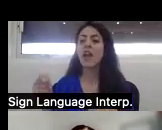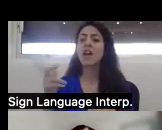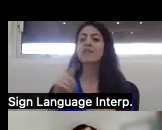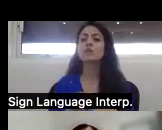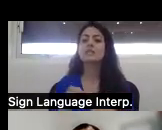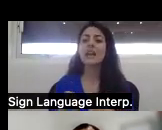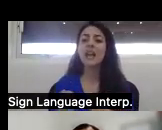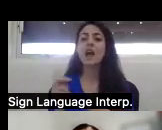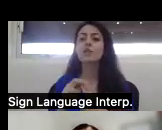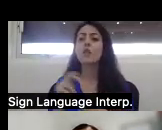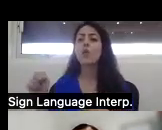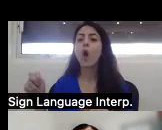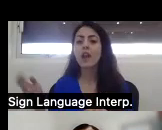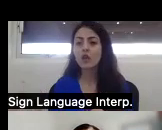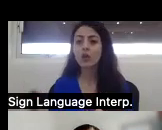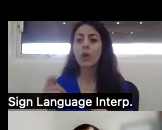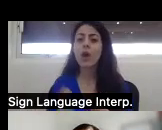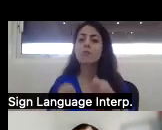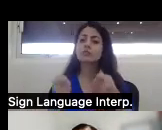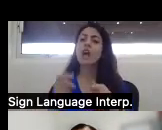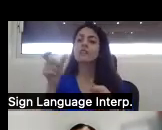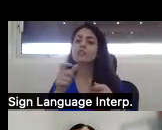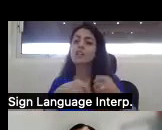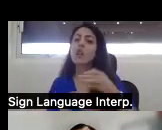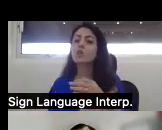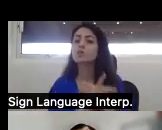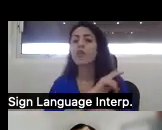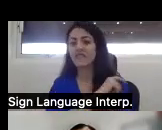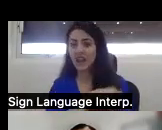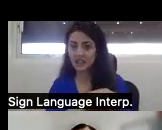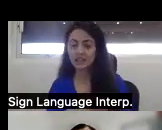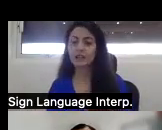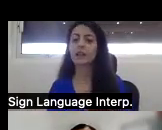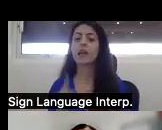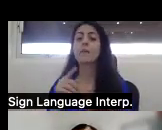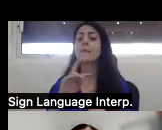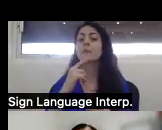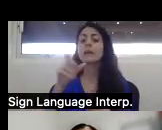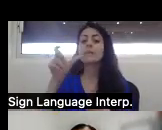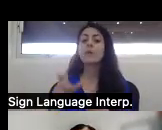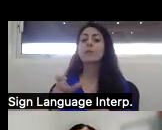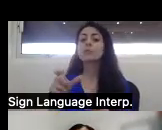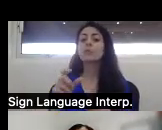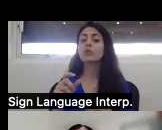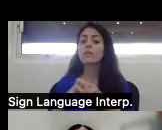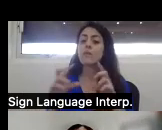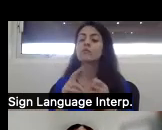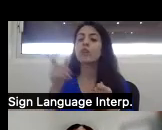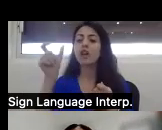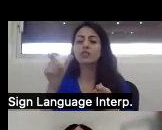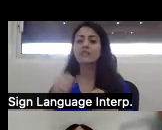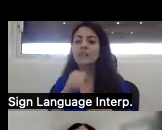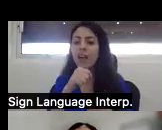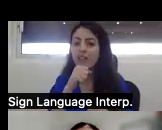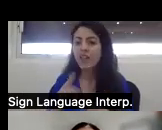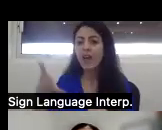age pensions include from the Social Security Corporation 12% disbursement when there is a family member with disability,